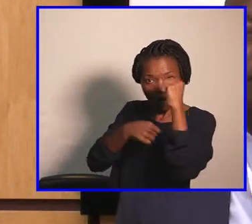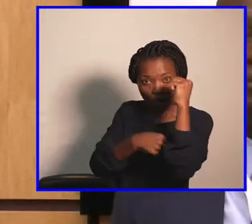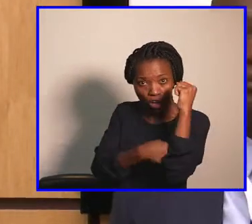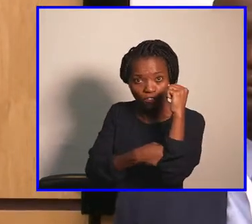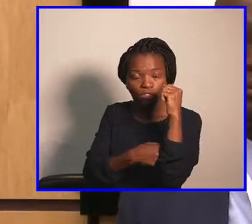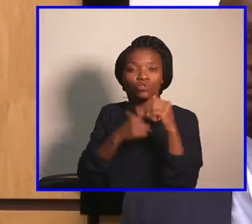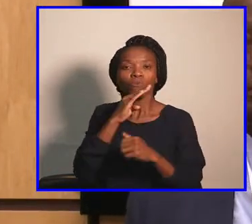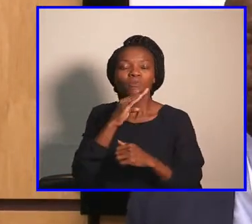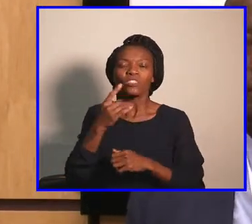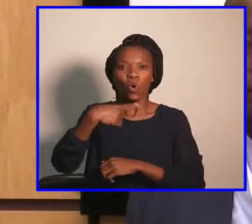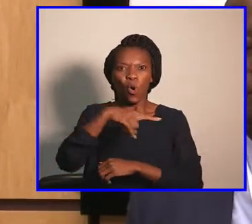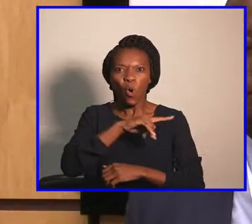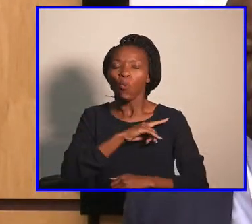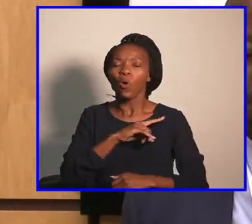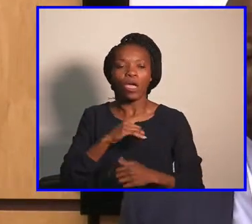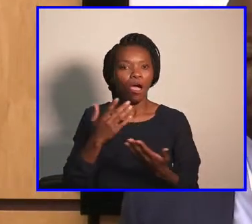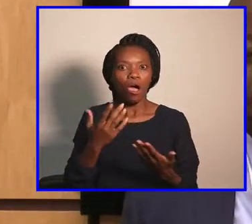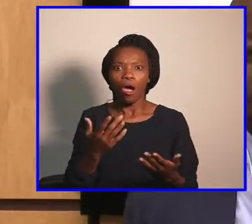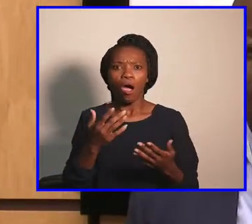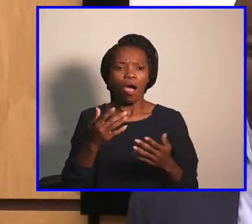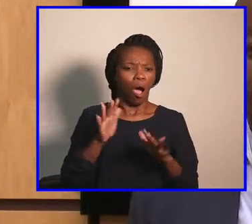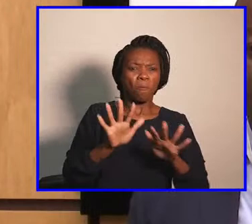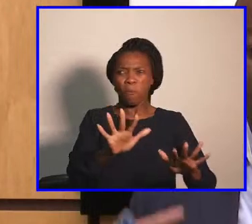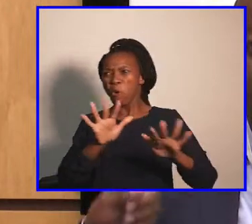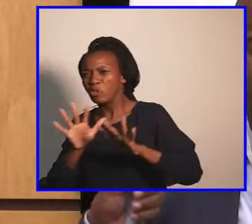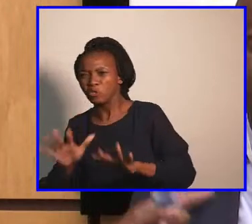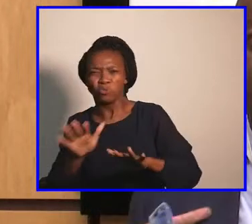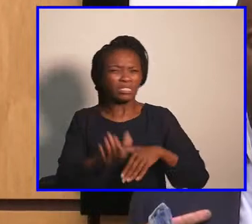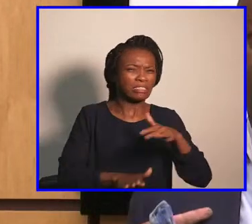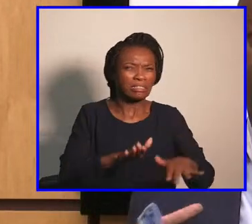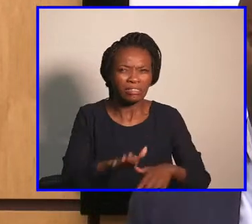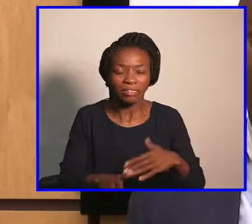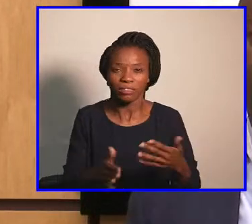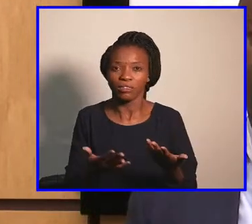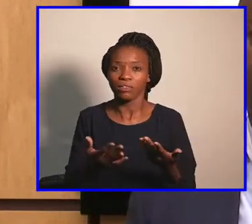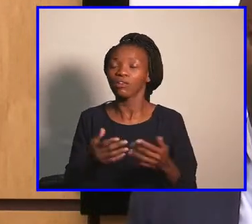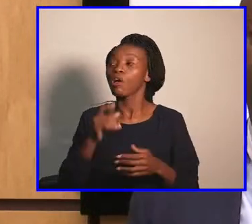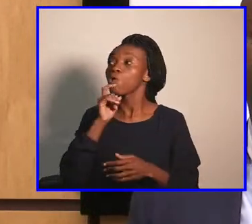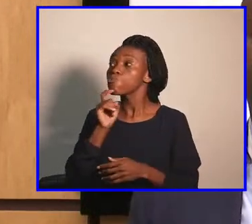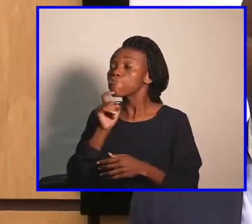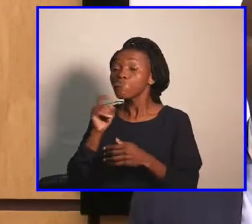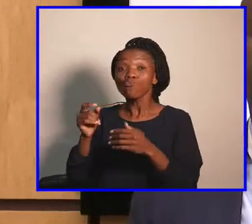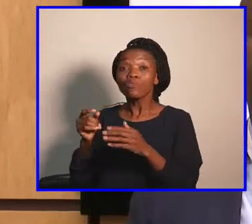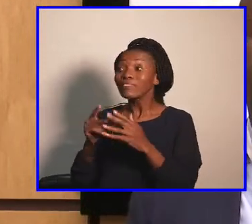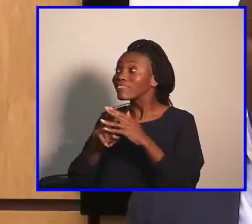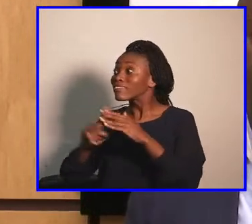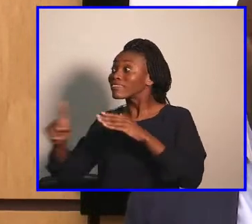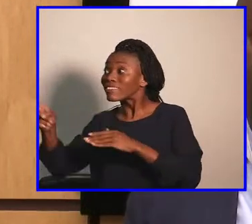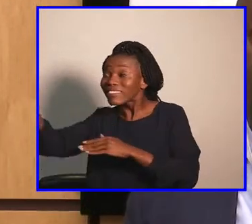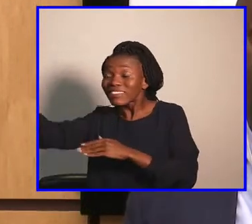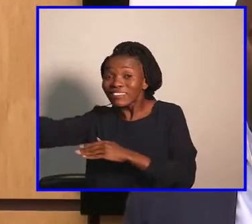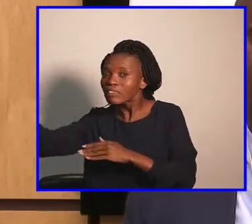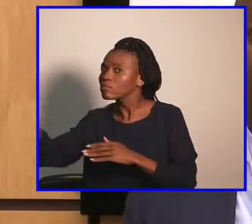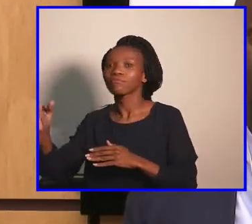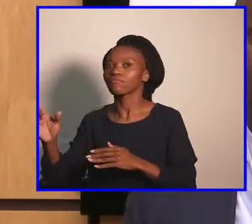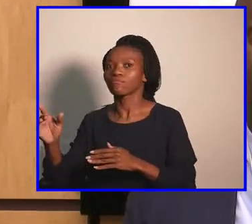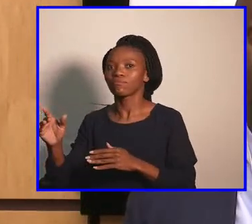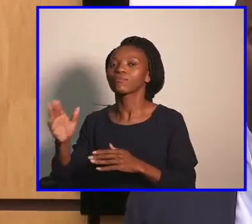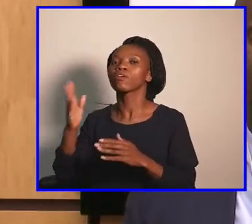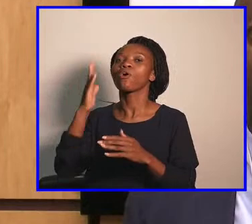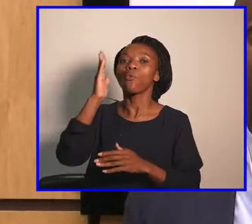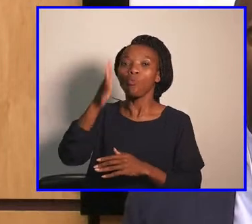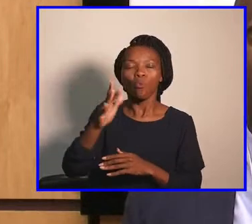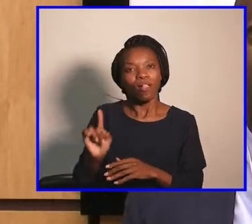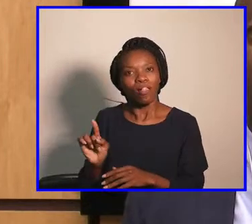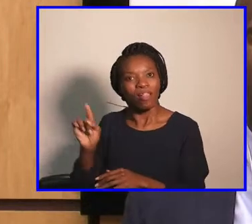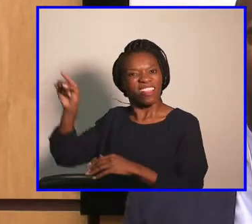not to create a stampede, we won't allow them to use this exit. They will use the exit next to them. It is